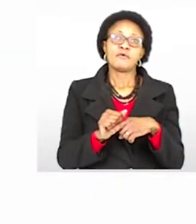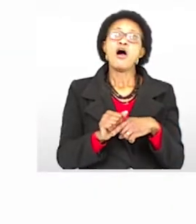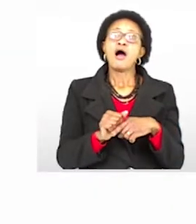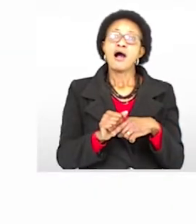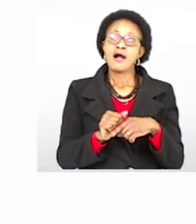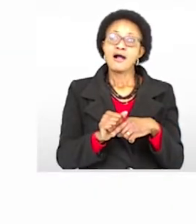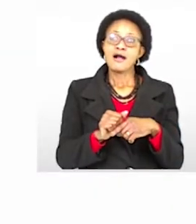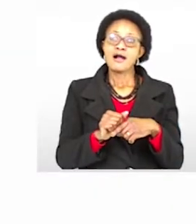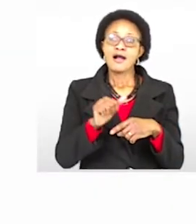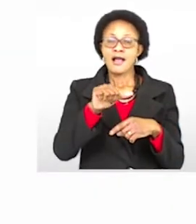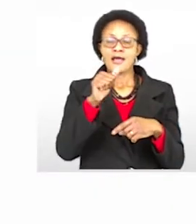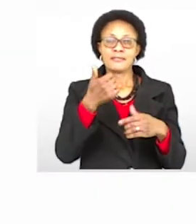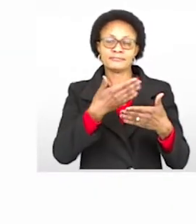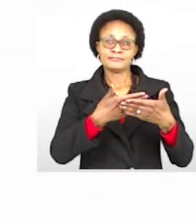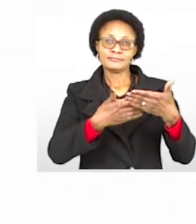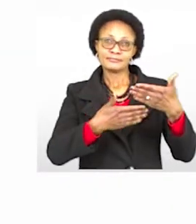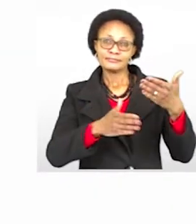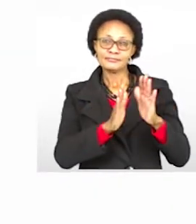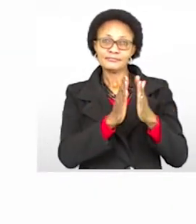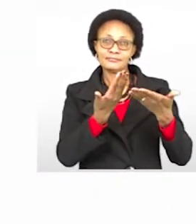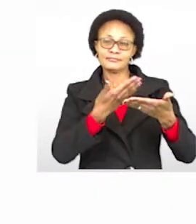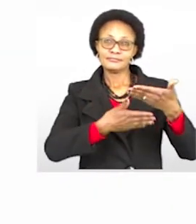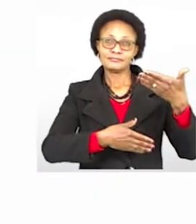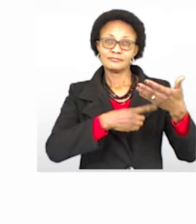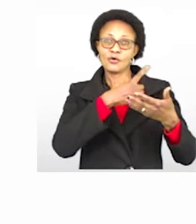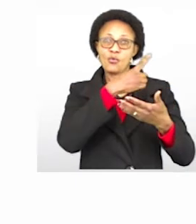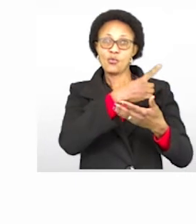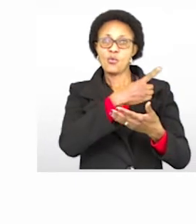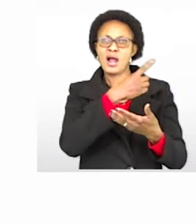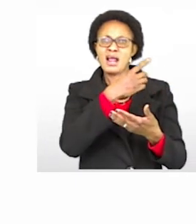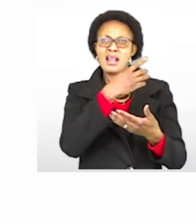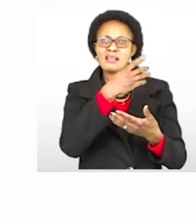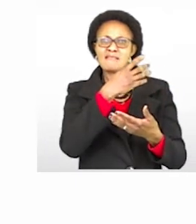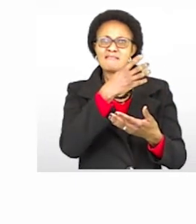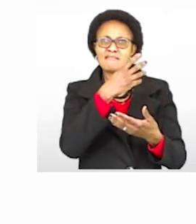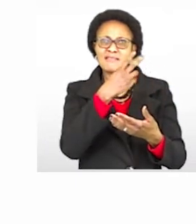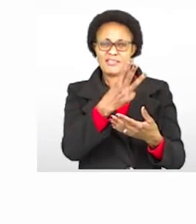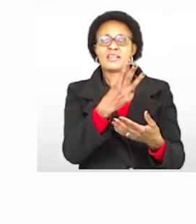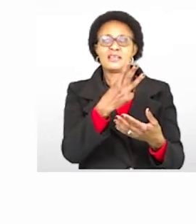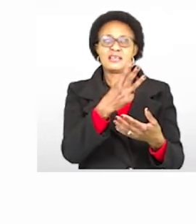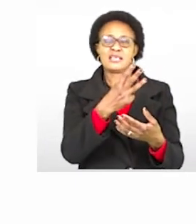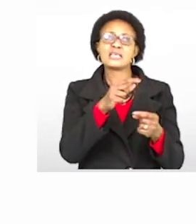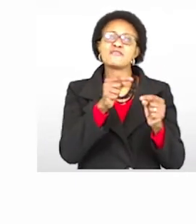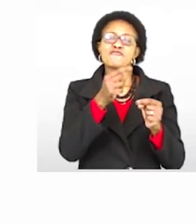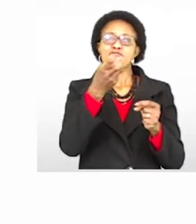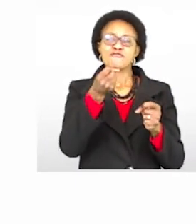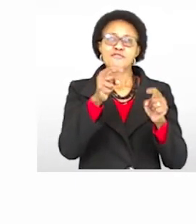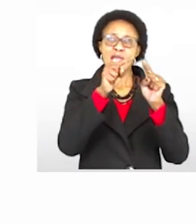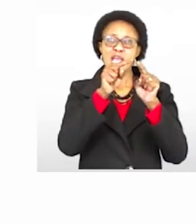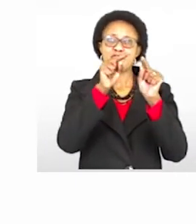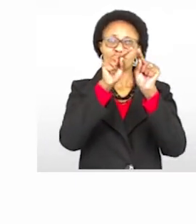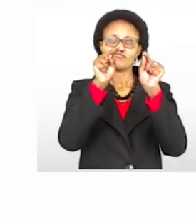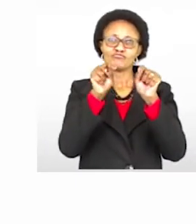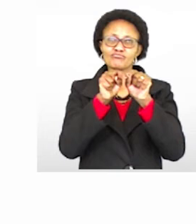On the next page, we have a couple of blocks that are asked to be copied and colored